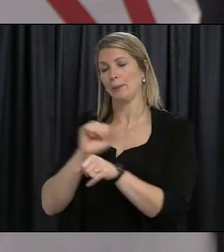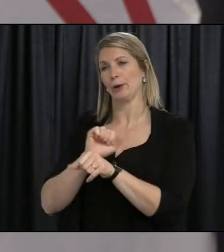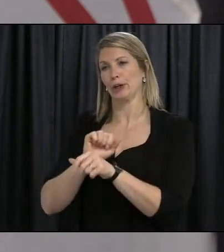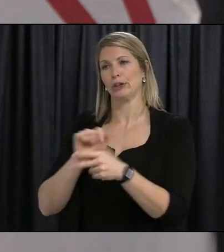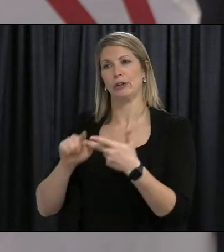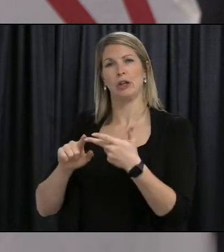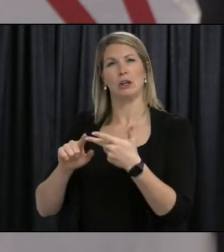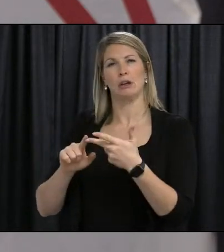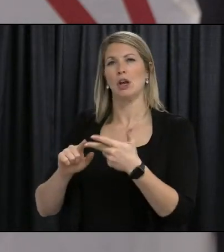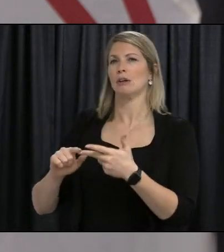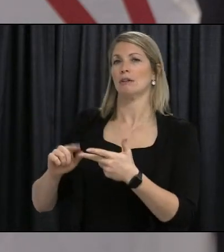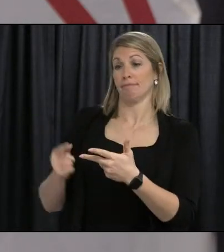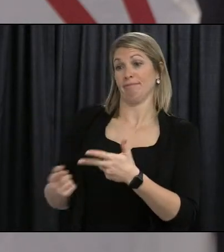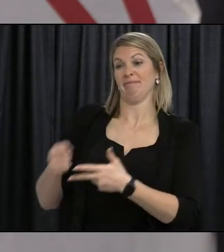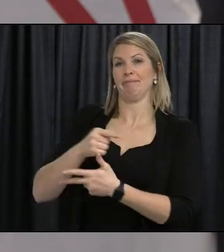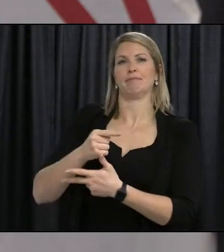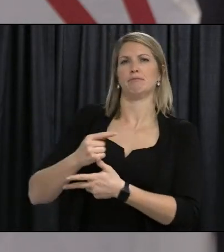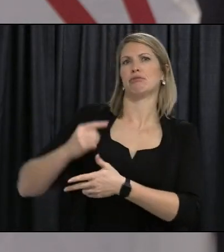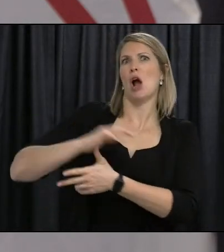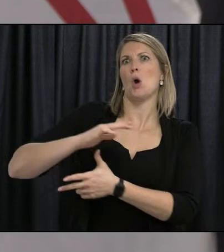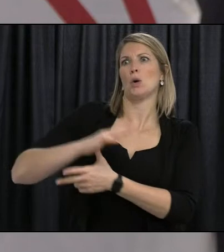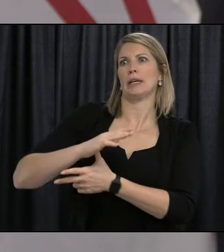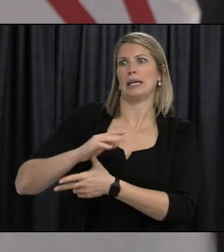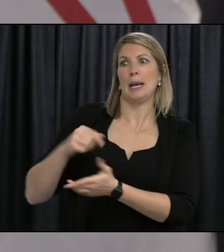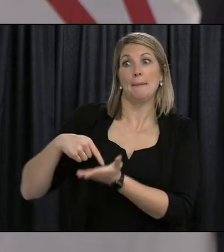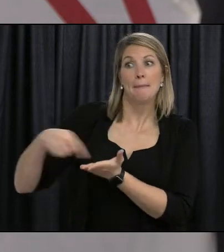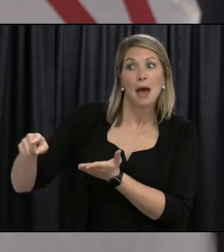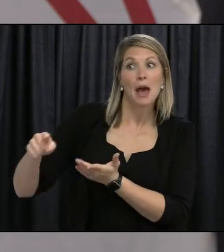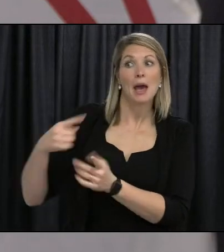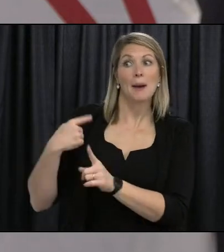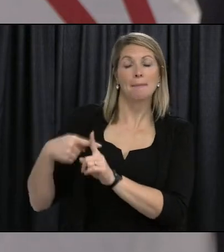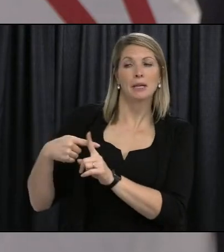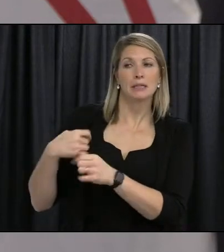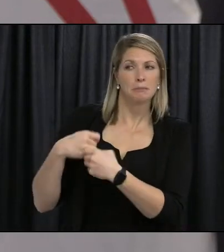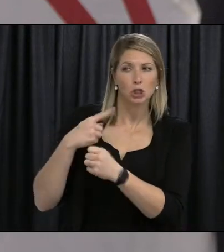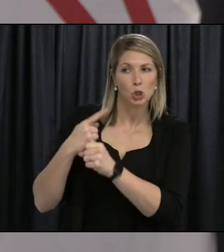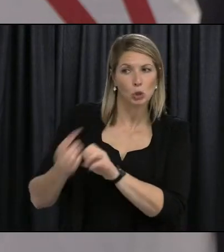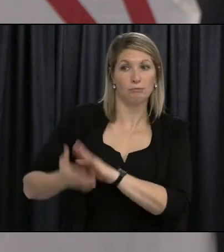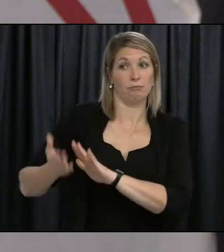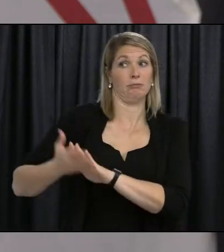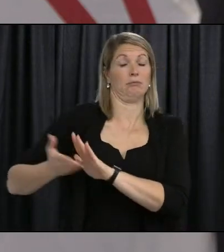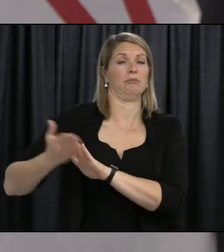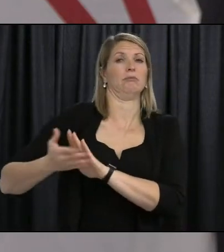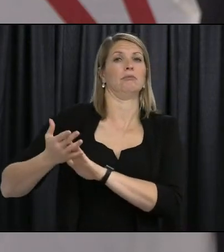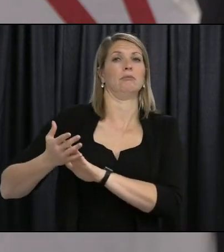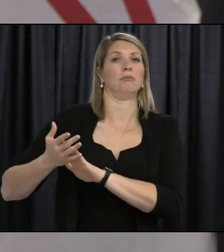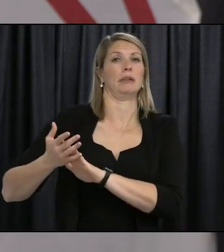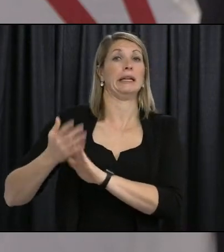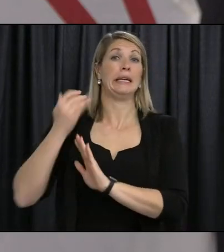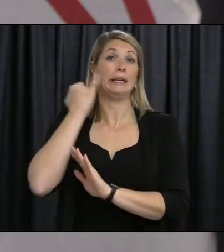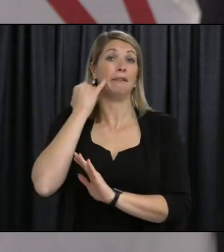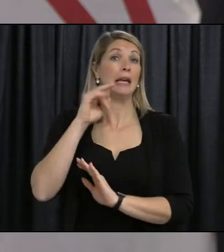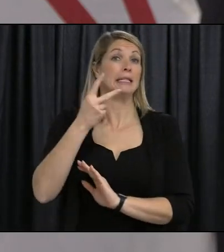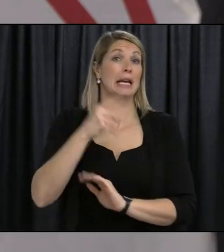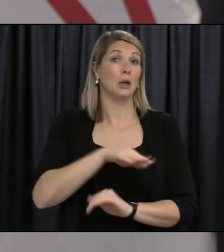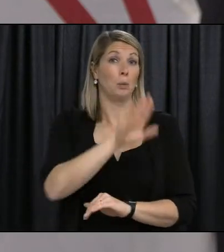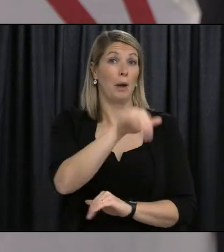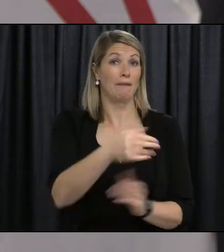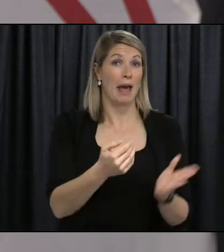to assist them. So if we get into a second wave, that's something that would have to be discussed